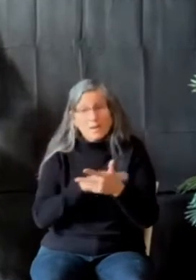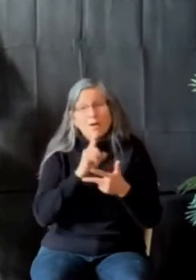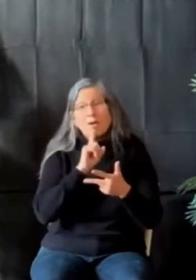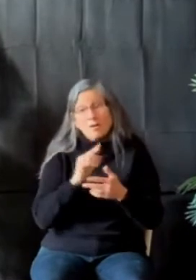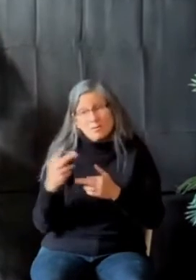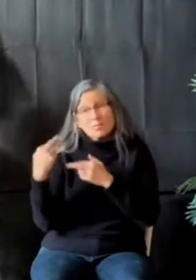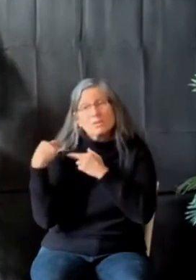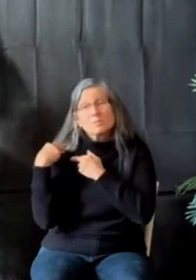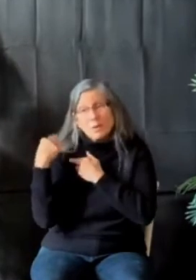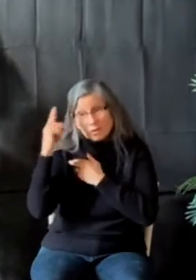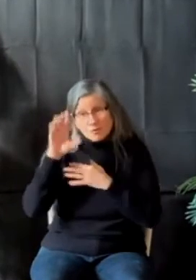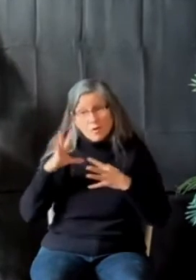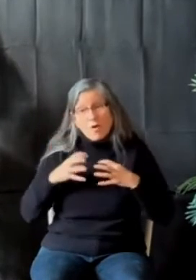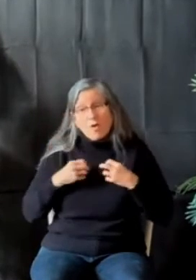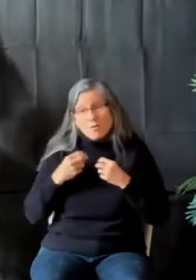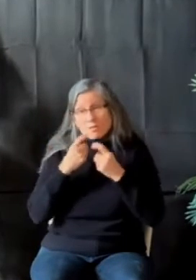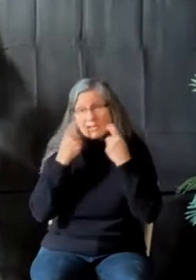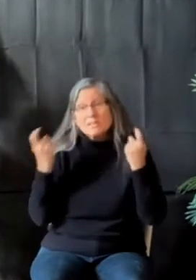responsible for our sin.